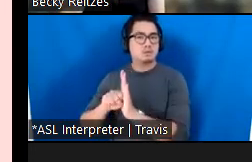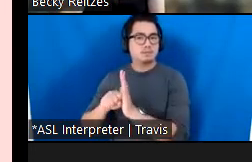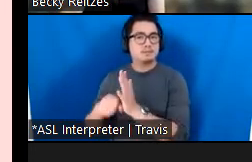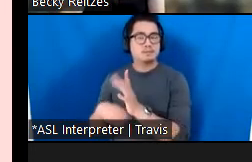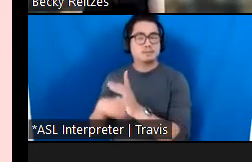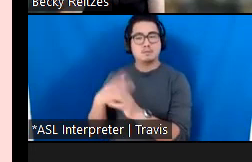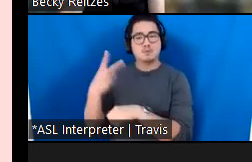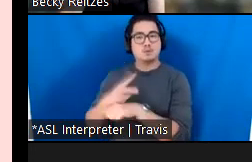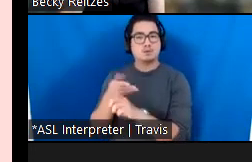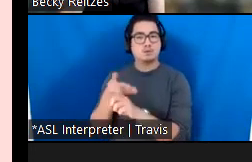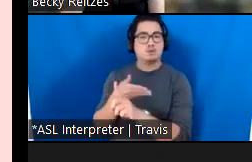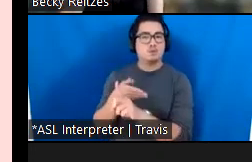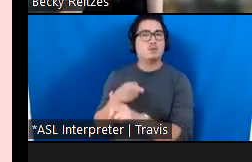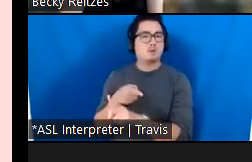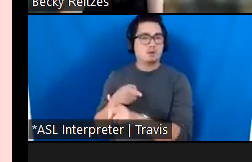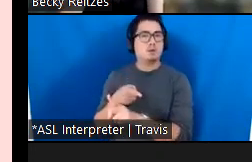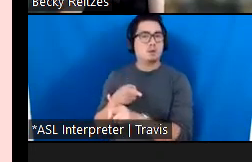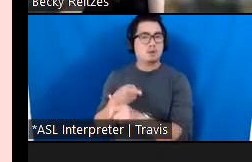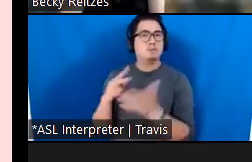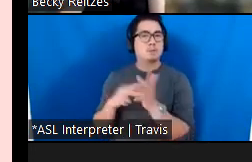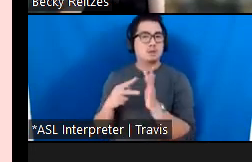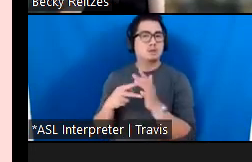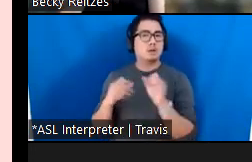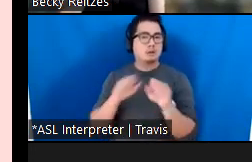COVID never have symptoms.